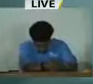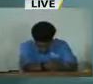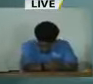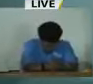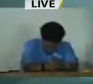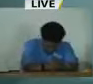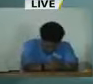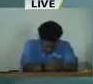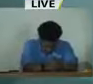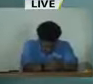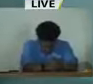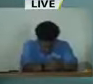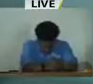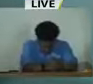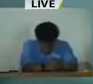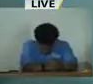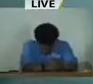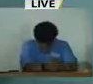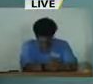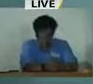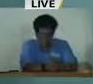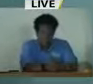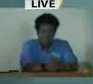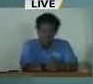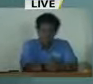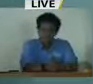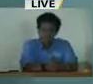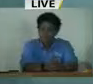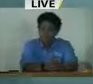I'm going to ask the government members to allow